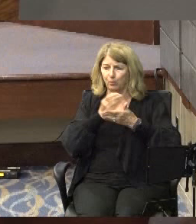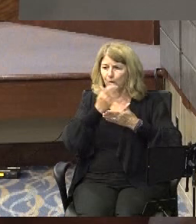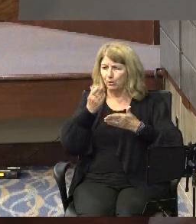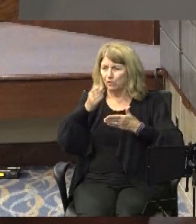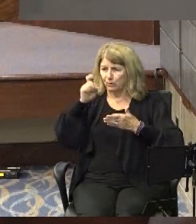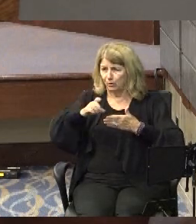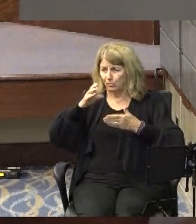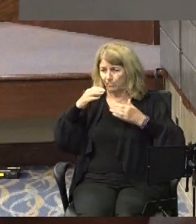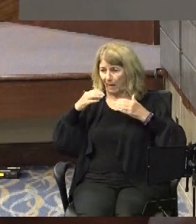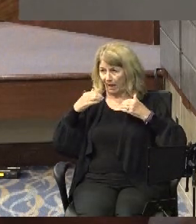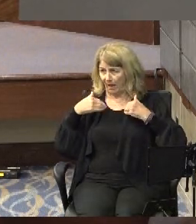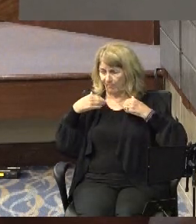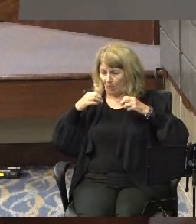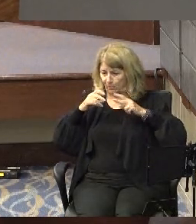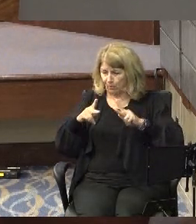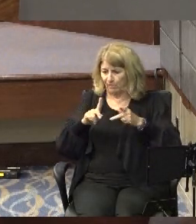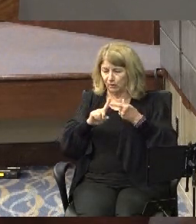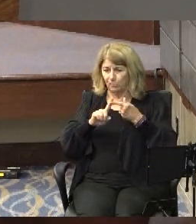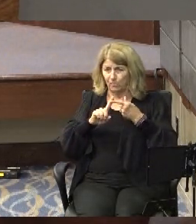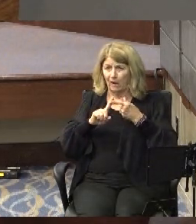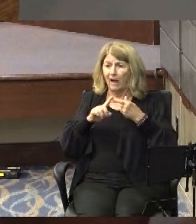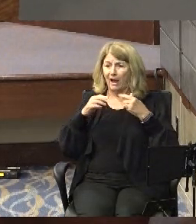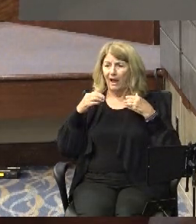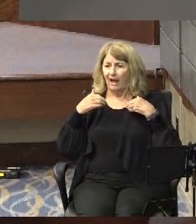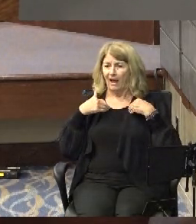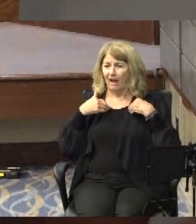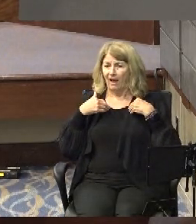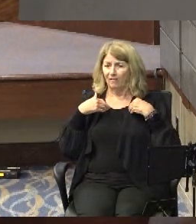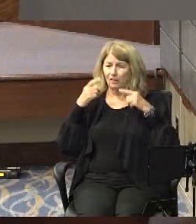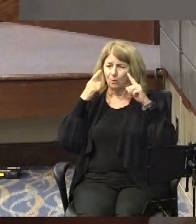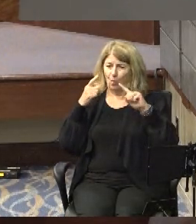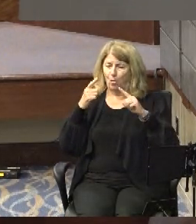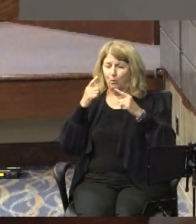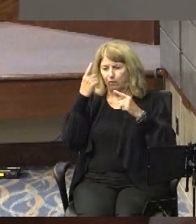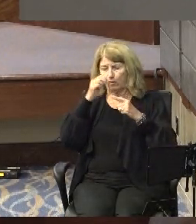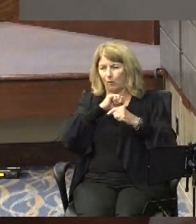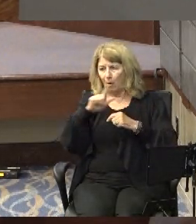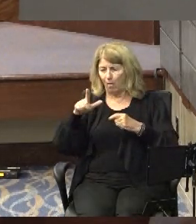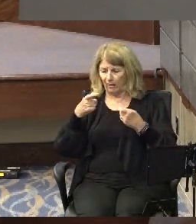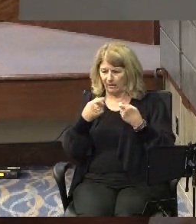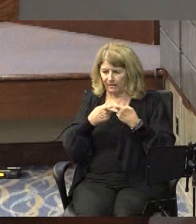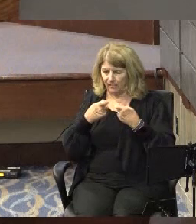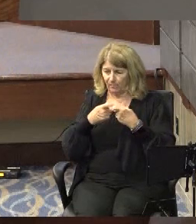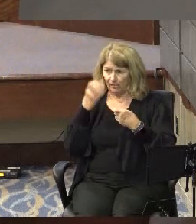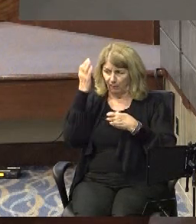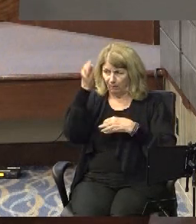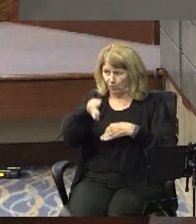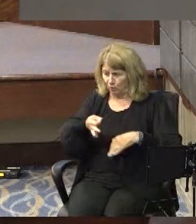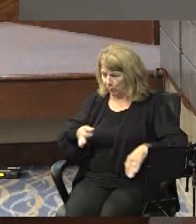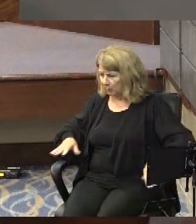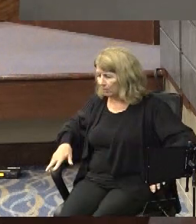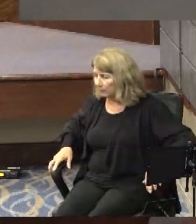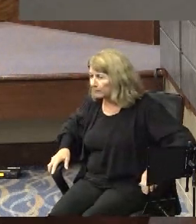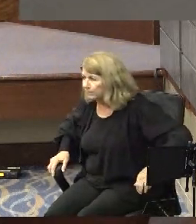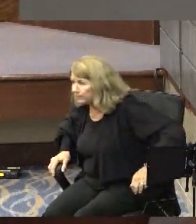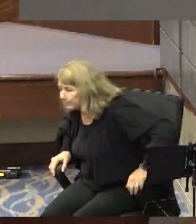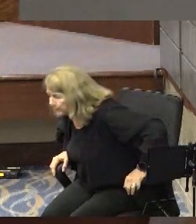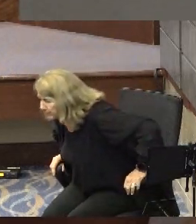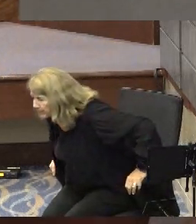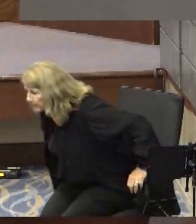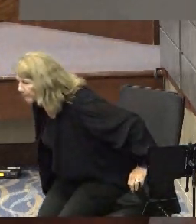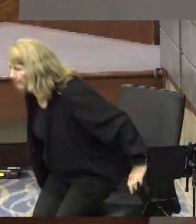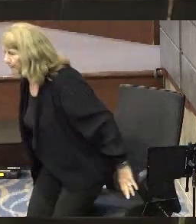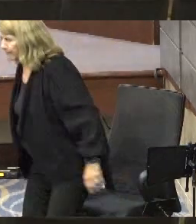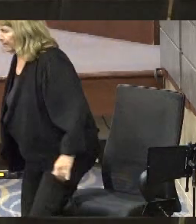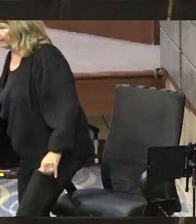toward that goal and to combat the climate crisis. Thank you for hearing my comments. Thank you, sir. Right. Our